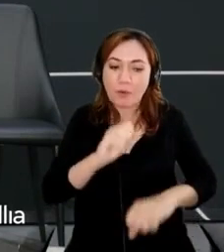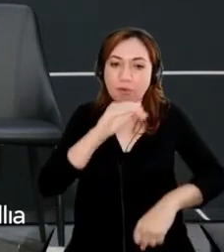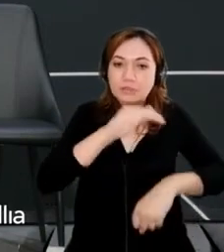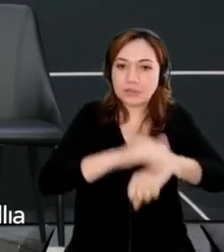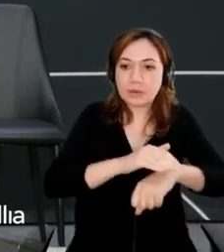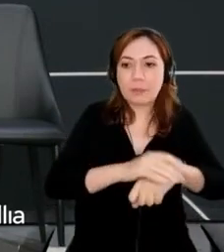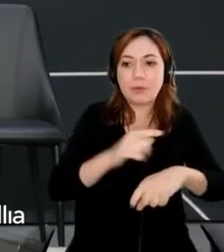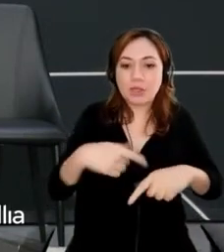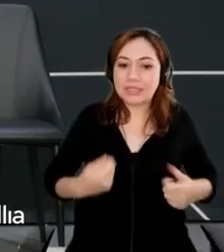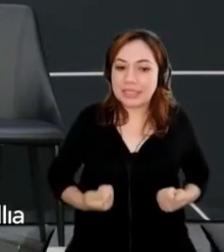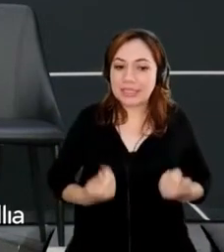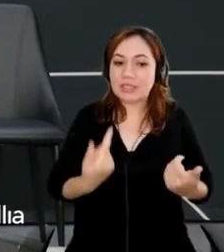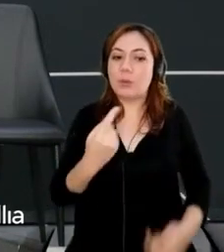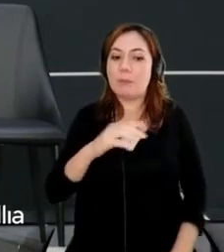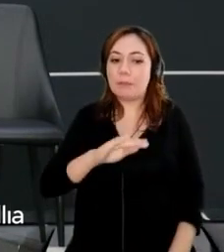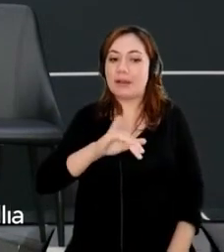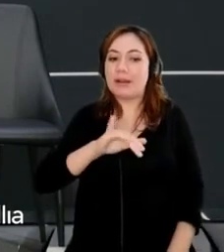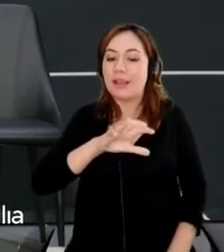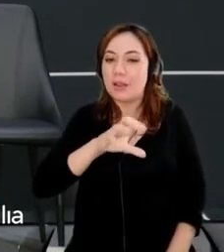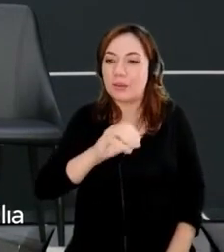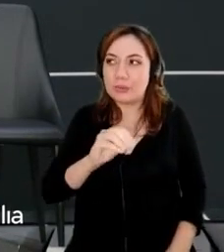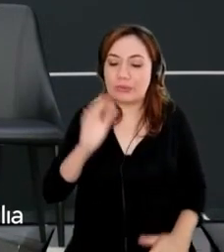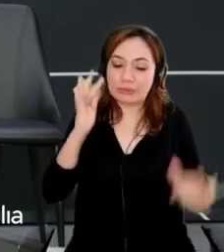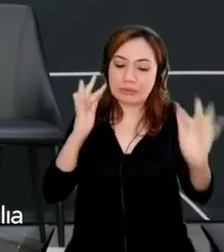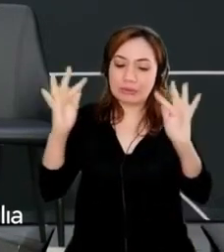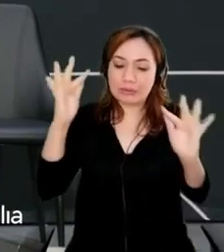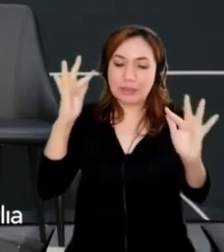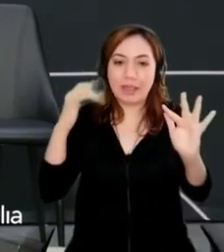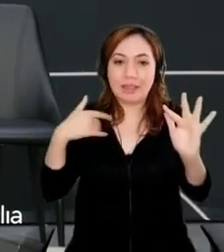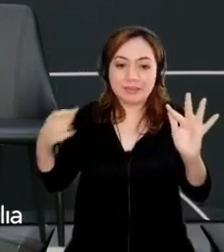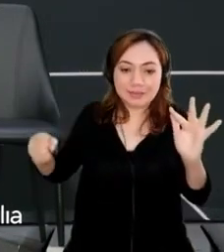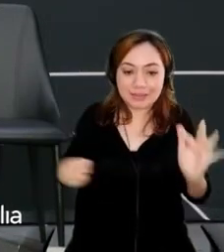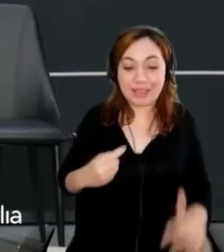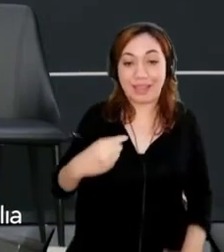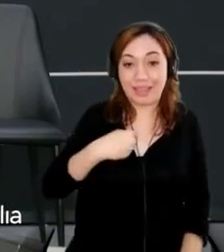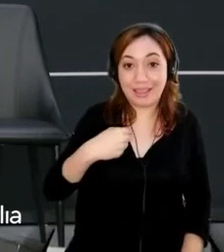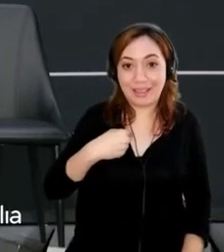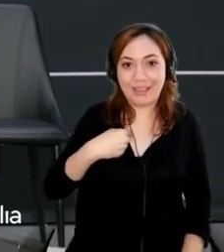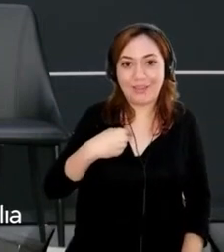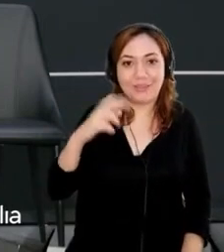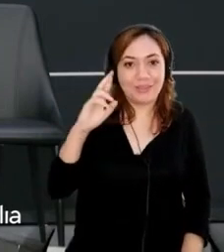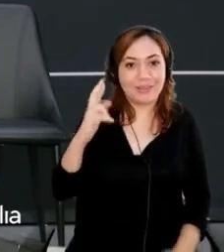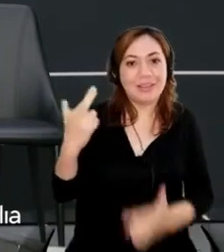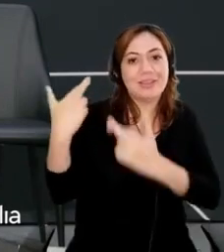they put me in charge of the project. That's basically what it, you've got it now, okay.